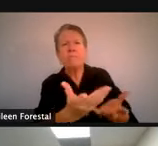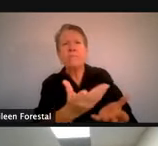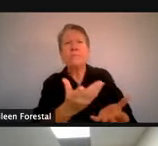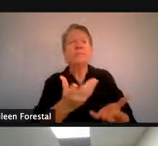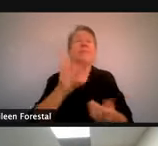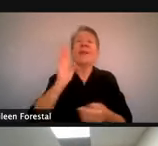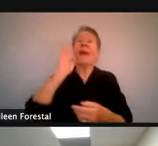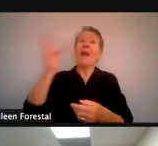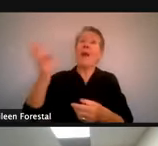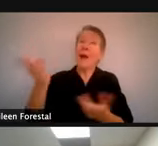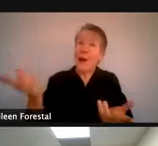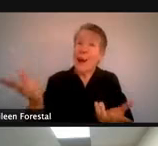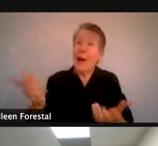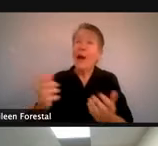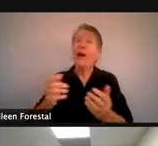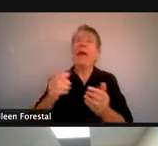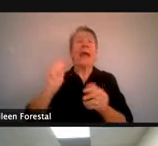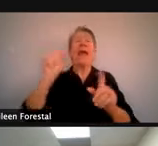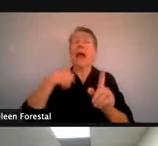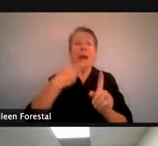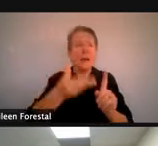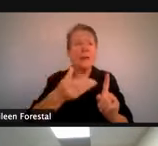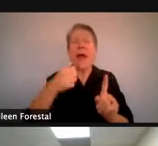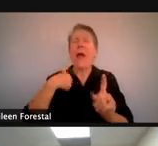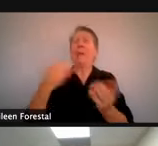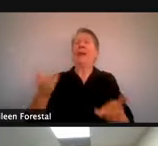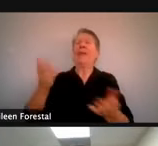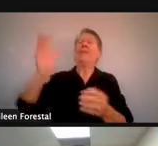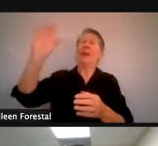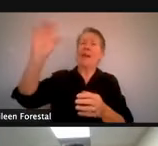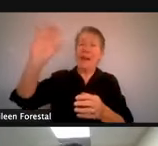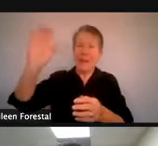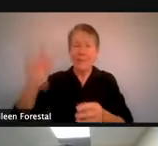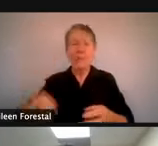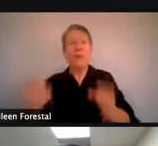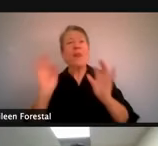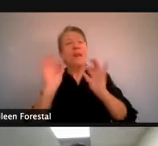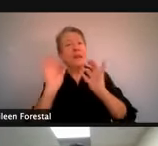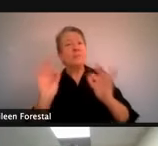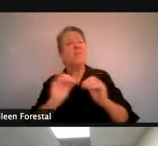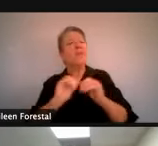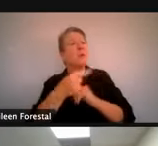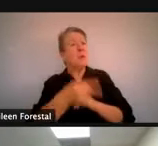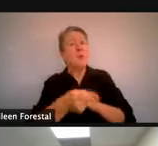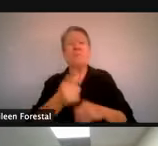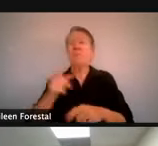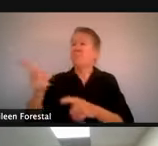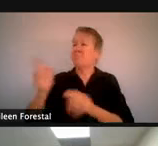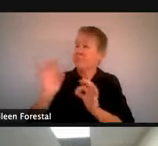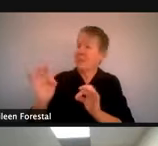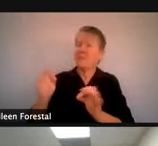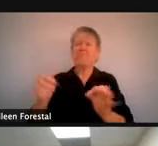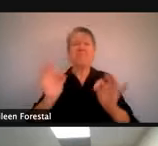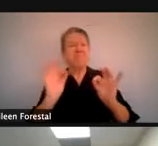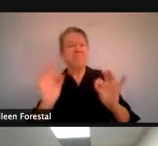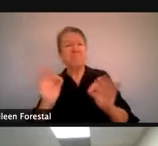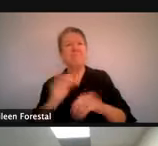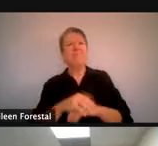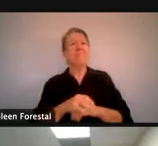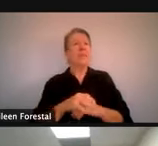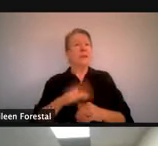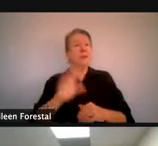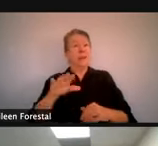Brenda, you there? Yeah, hi, can you hear me? I can. How are you? I'm very good. How are you doing? I'm hanging in. So we've spoken to many